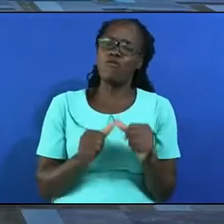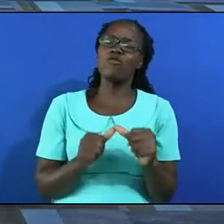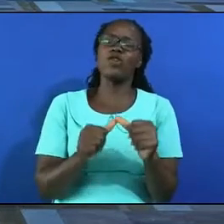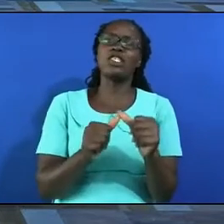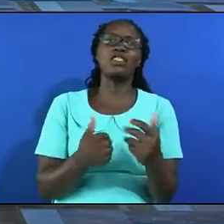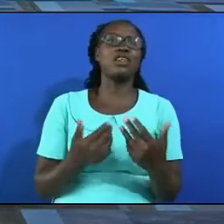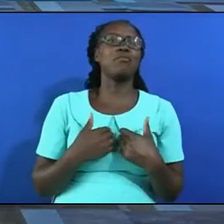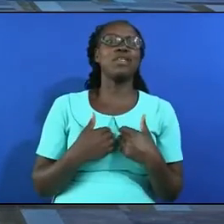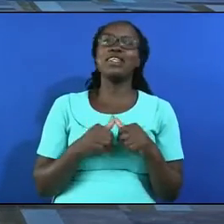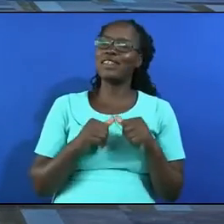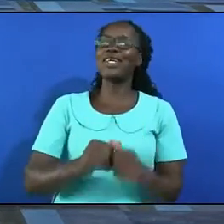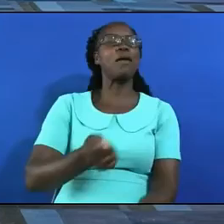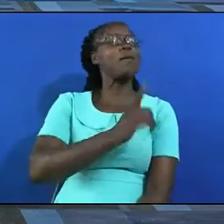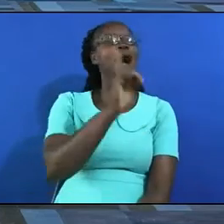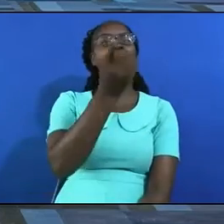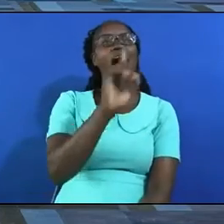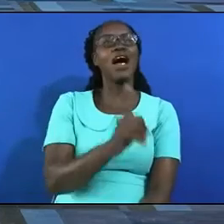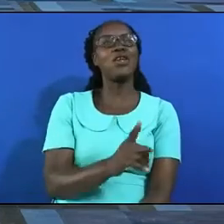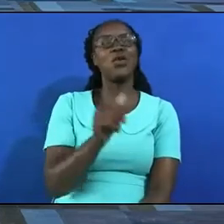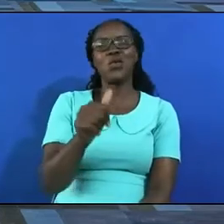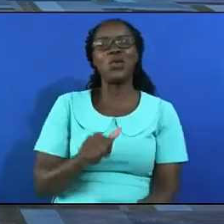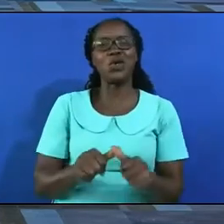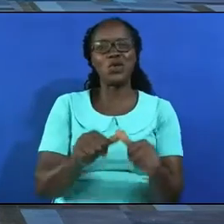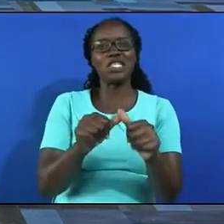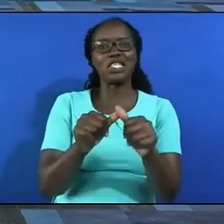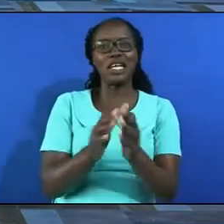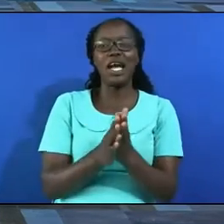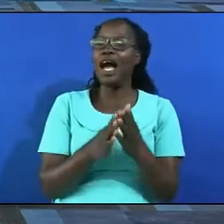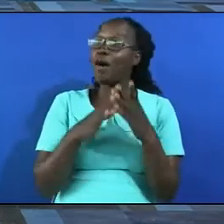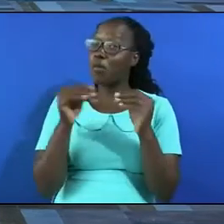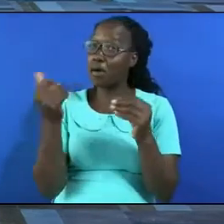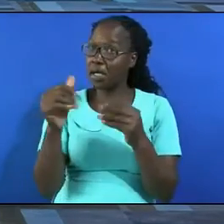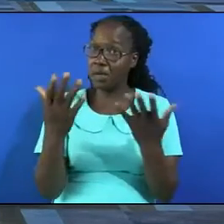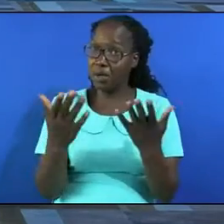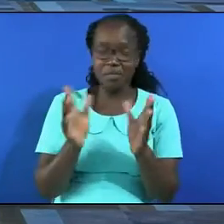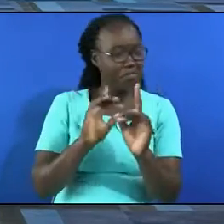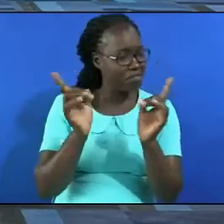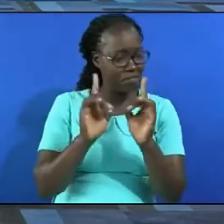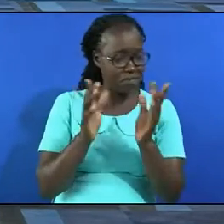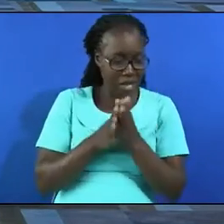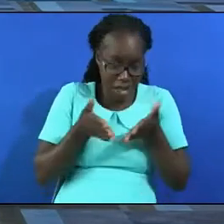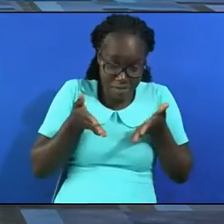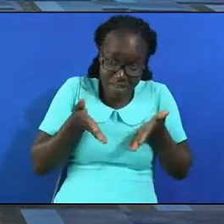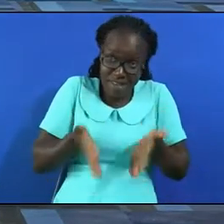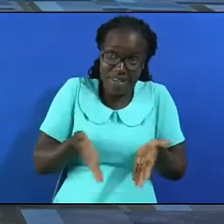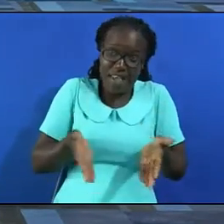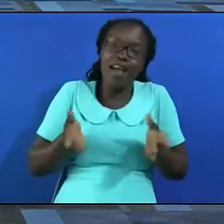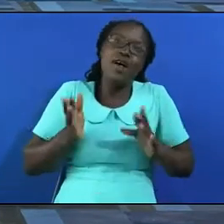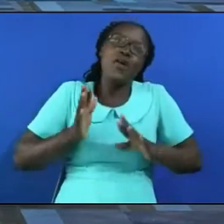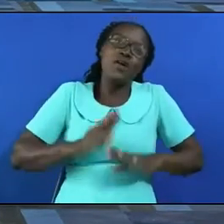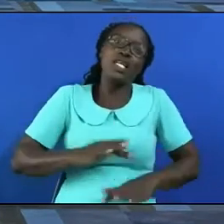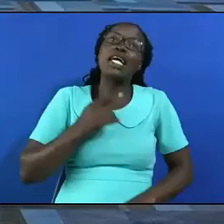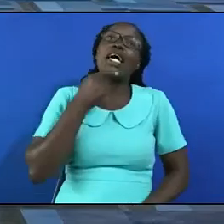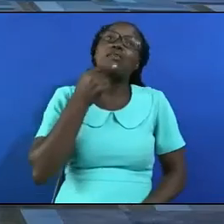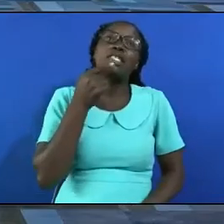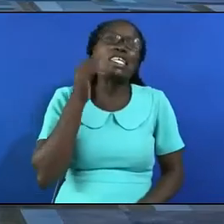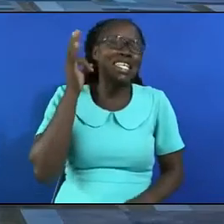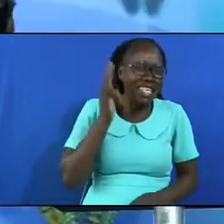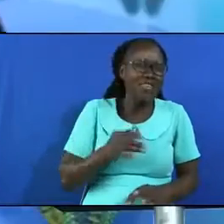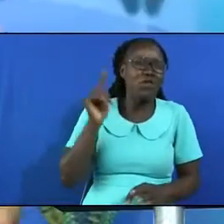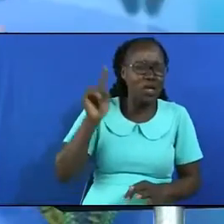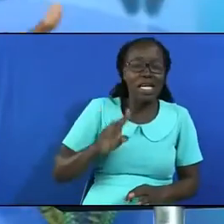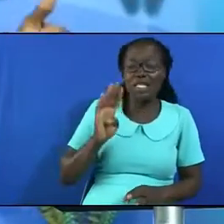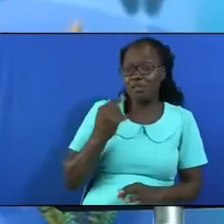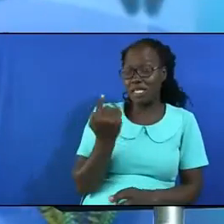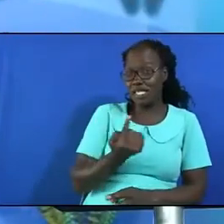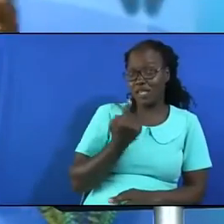continue. I'm not continuing. Are we together? I'm not going anywhere. I'm just relaxed around here. I'm saying if you can't